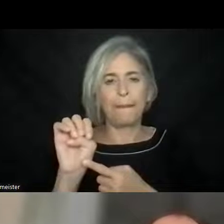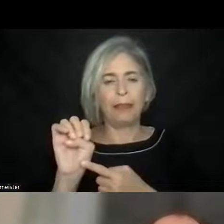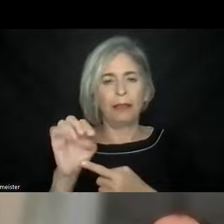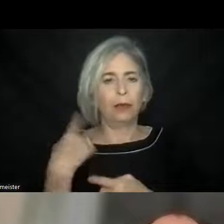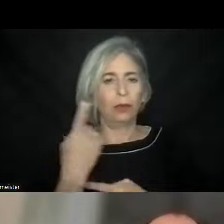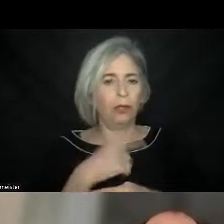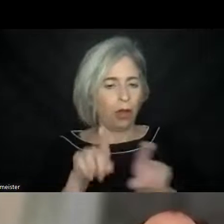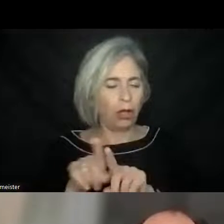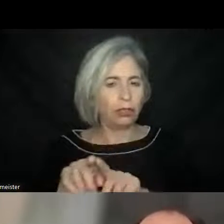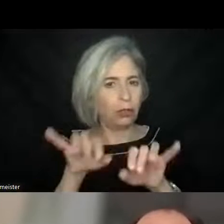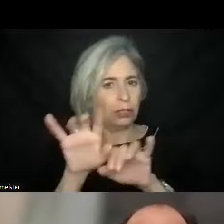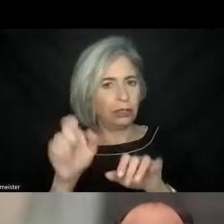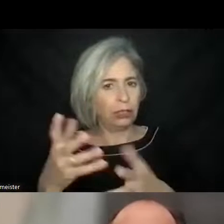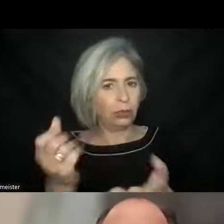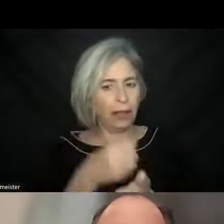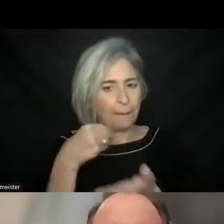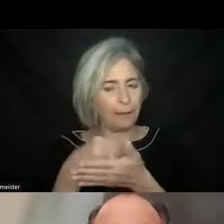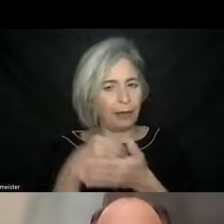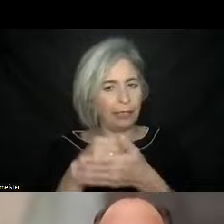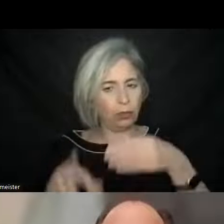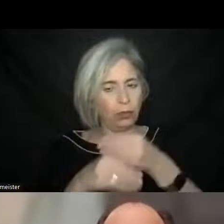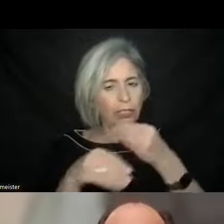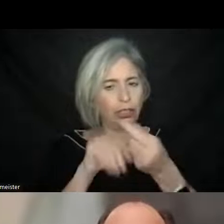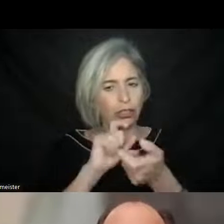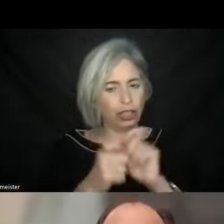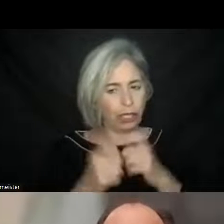And we also still need to secure funding to make additional updates.